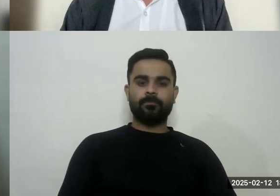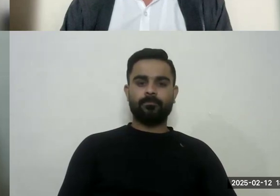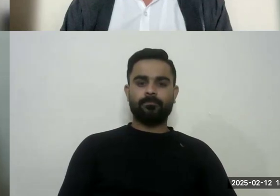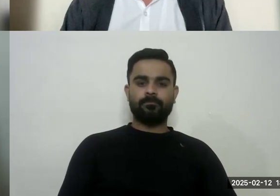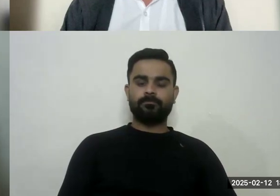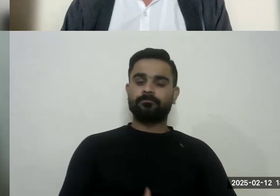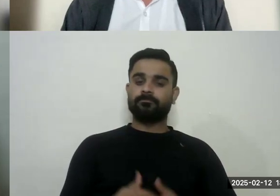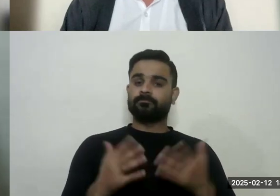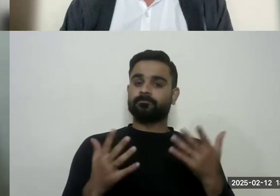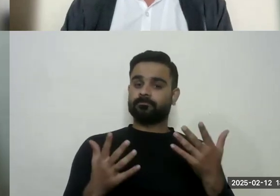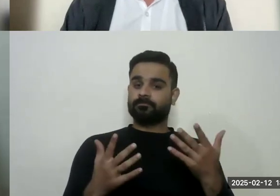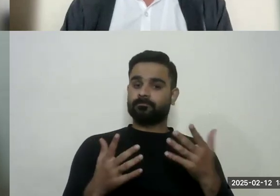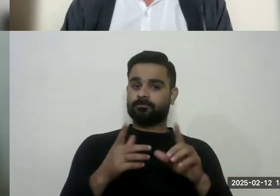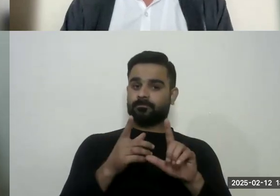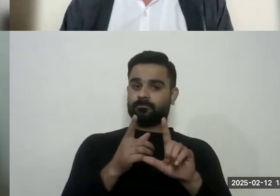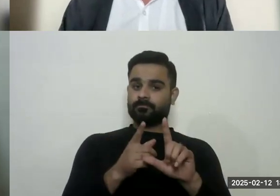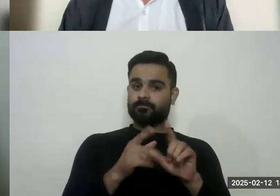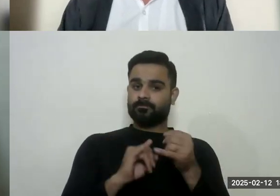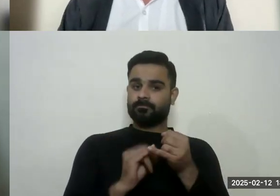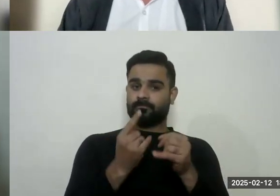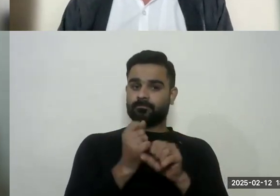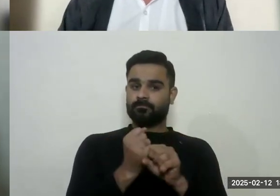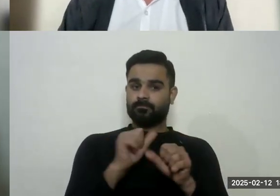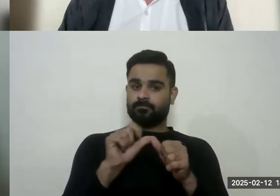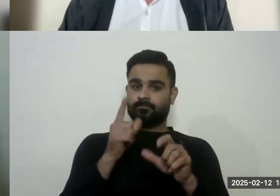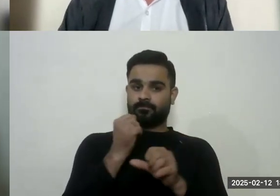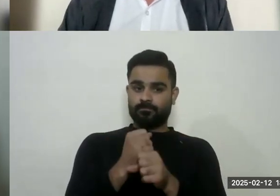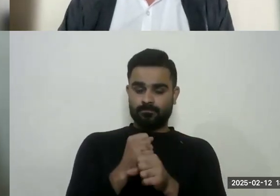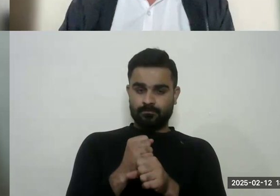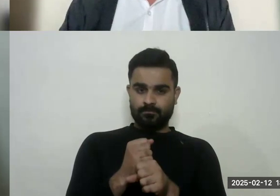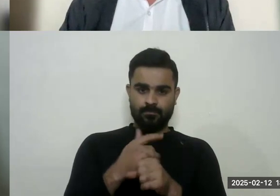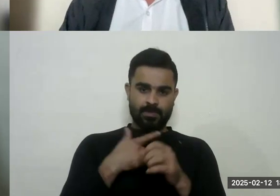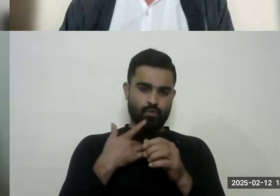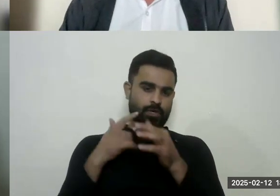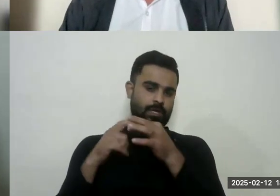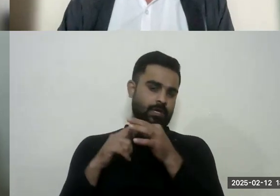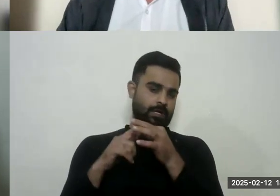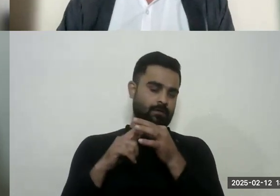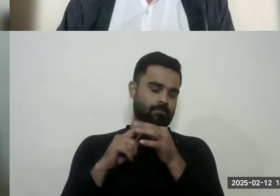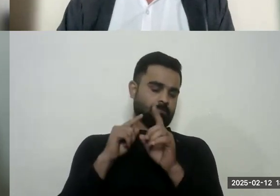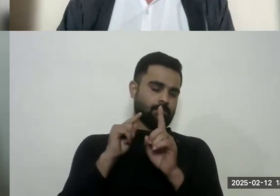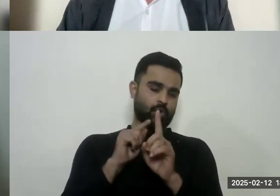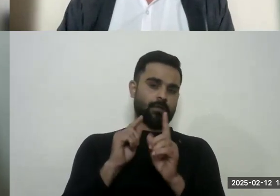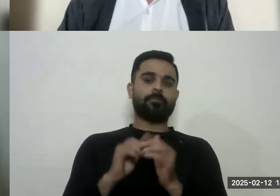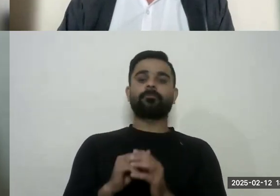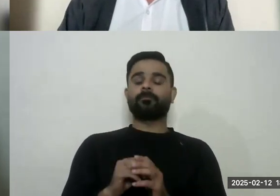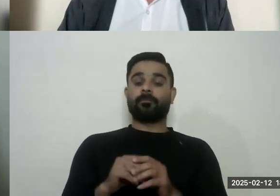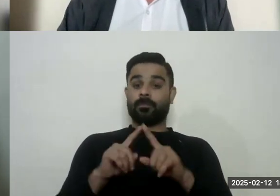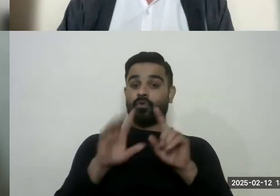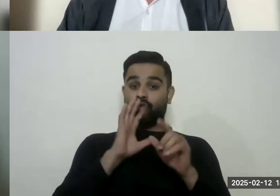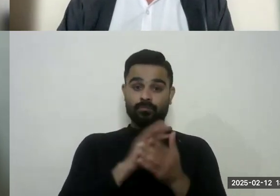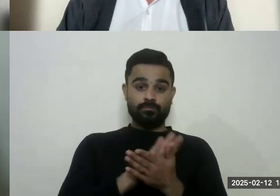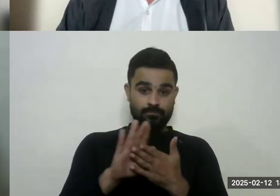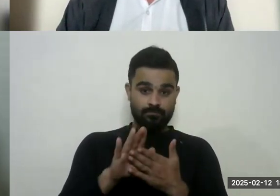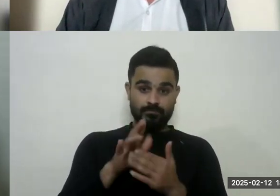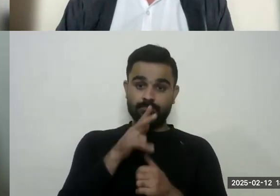That's Perhaps, Suyog, you interesting. would like to take that? Yeah, Yes. yeah. That's interesting standpoint. But honestly